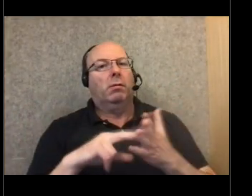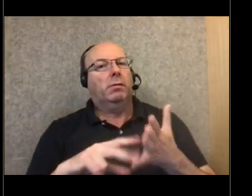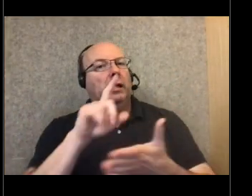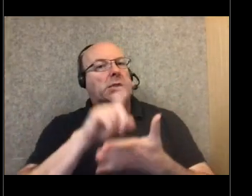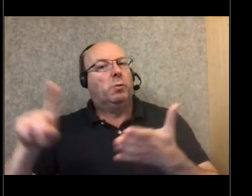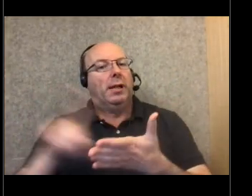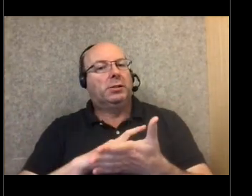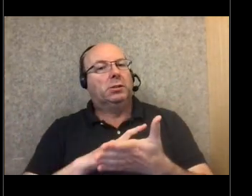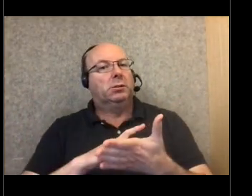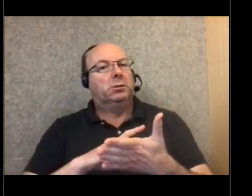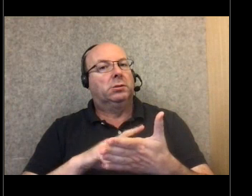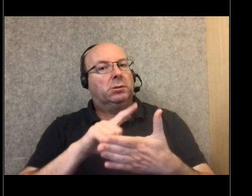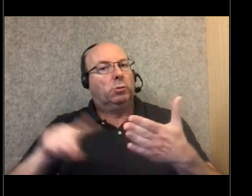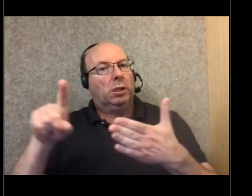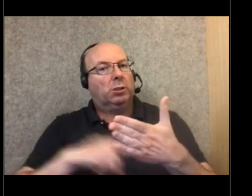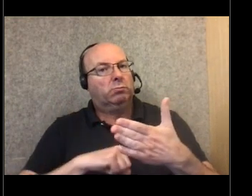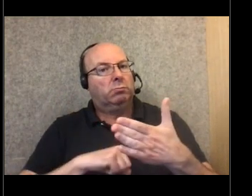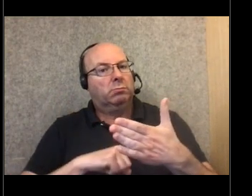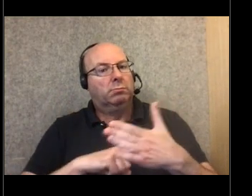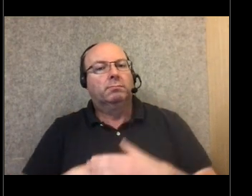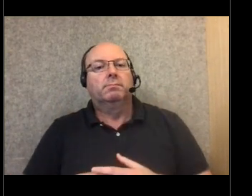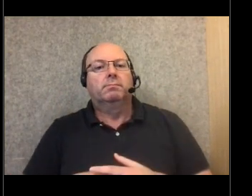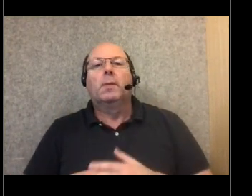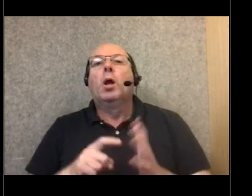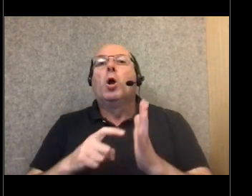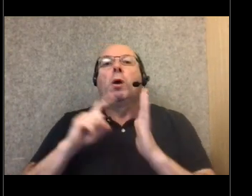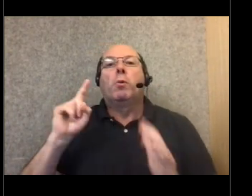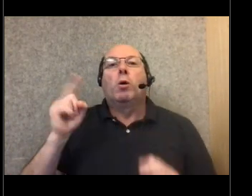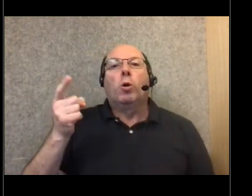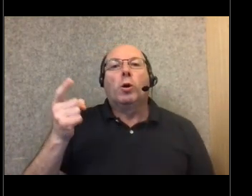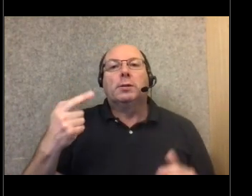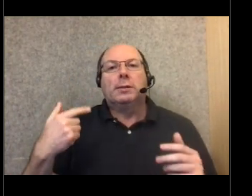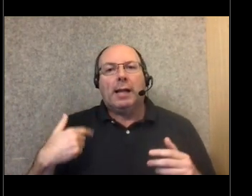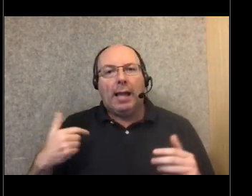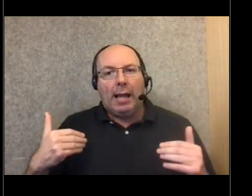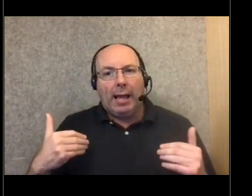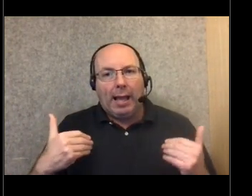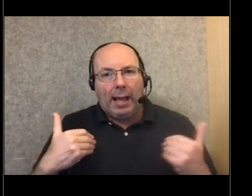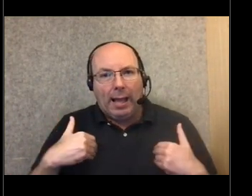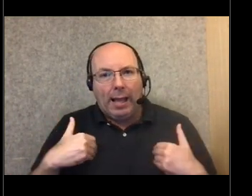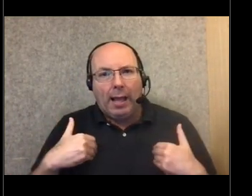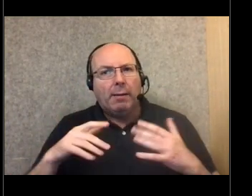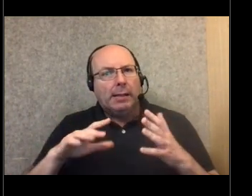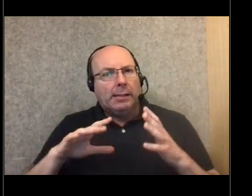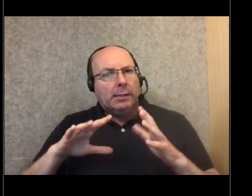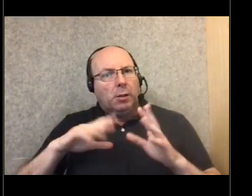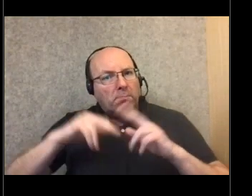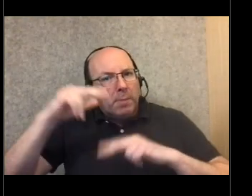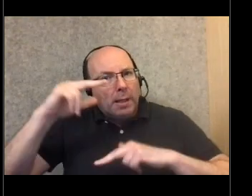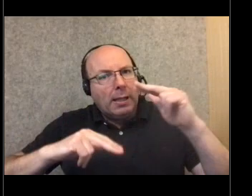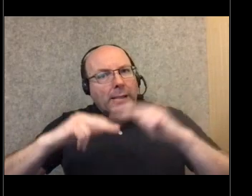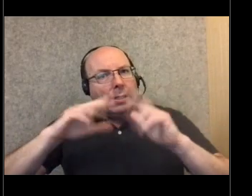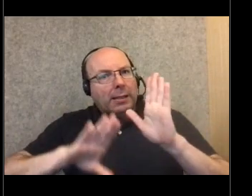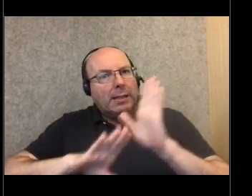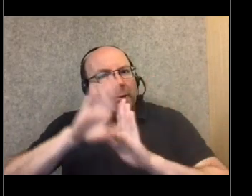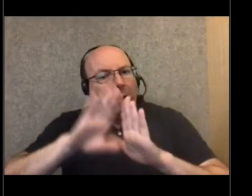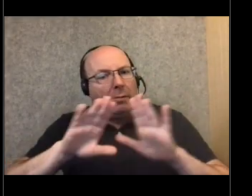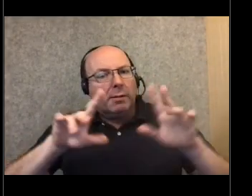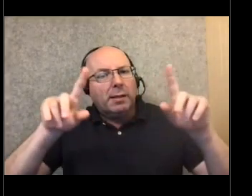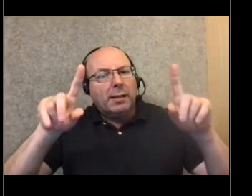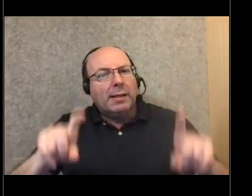Requirement 1 provides tests to assist a developer of buildings that do not